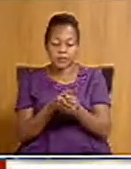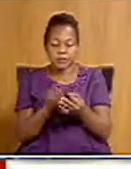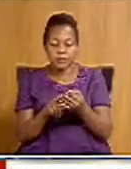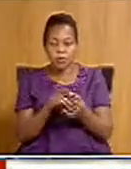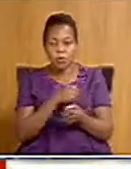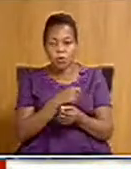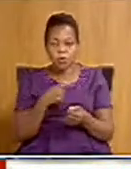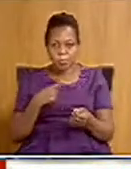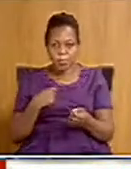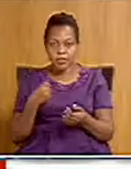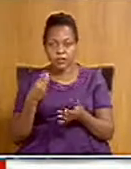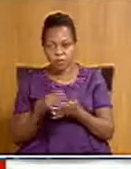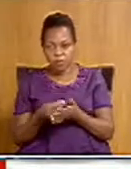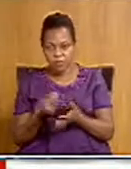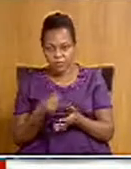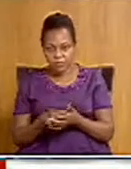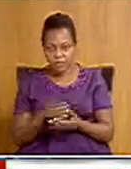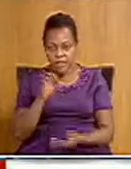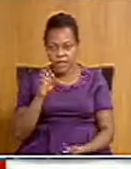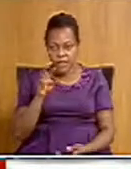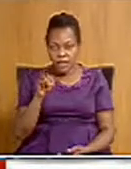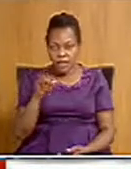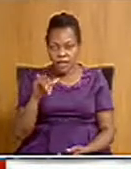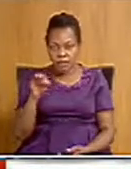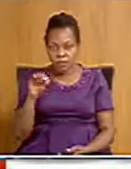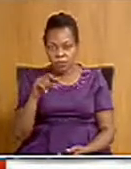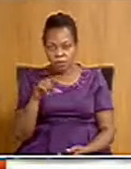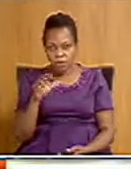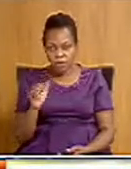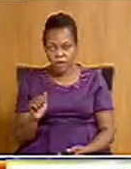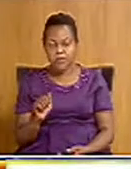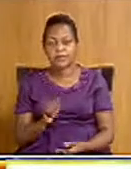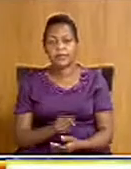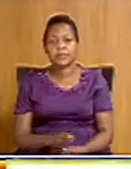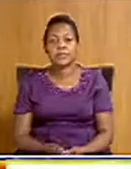Women Fund, the Miyoga Fund, etc.